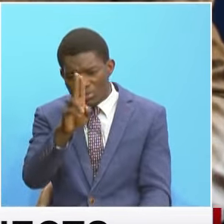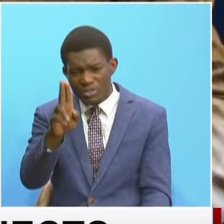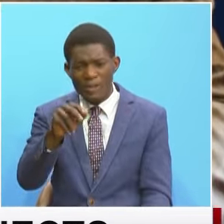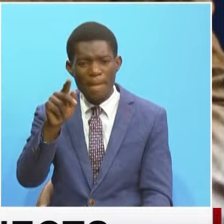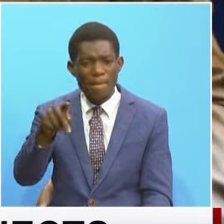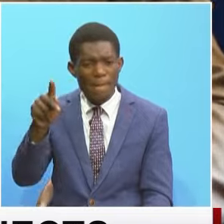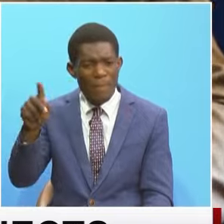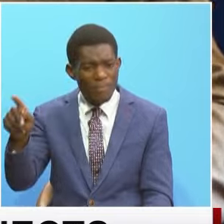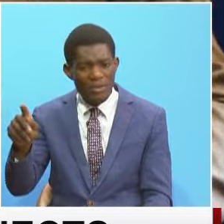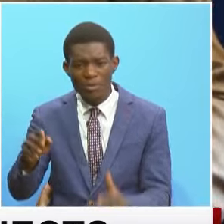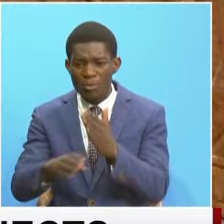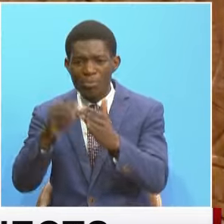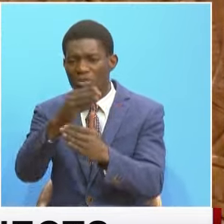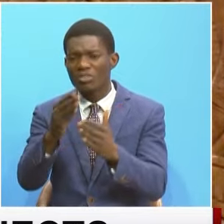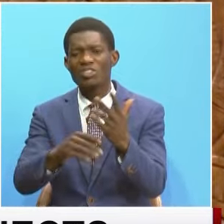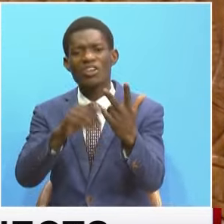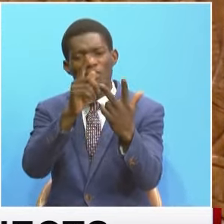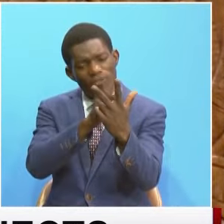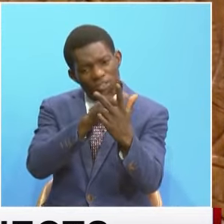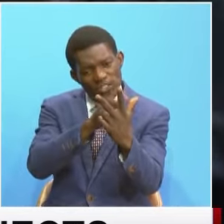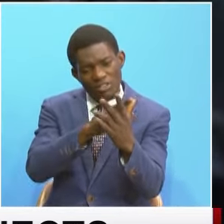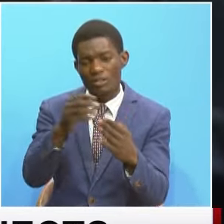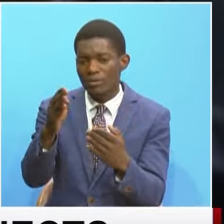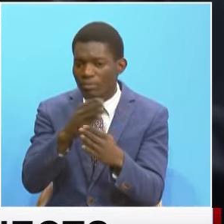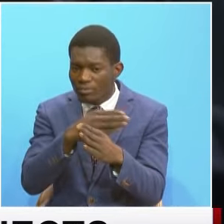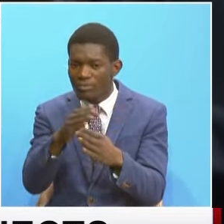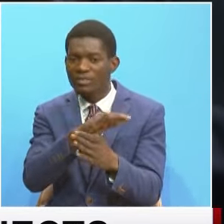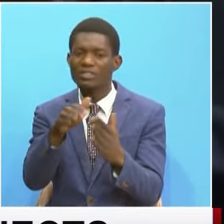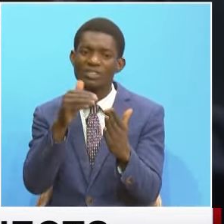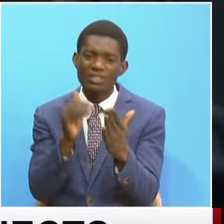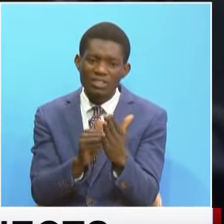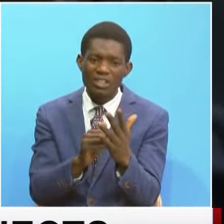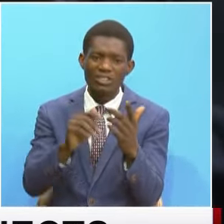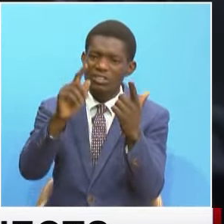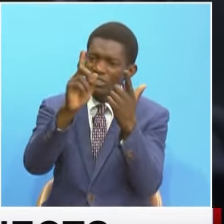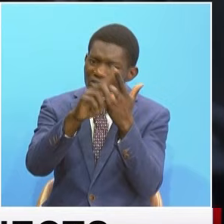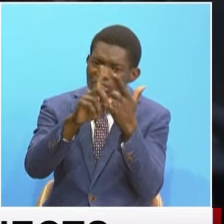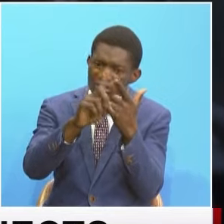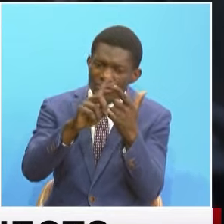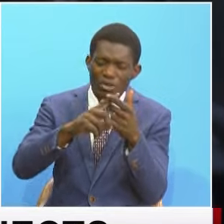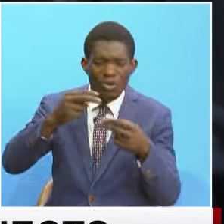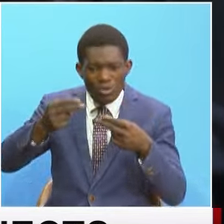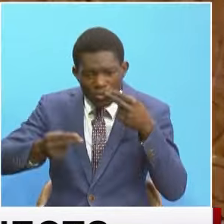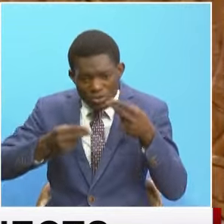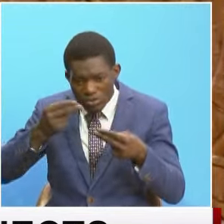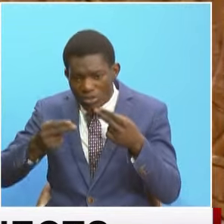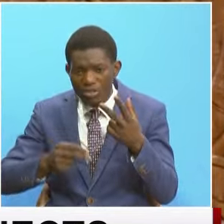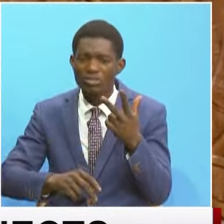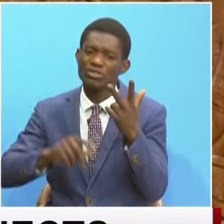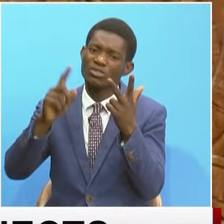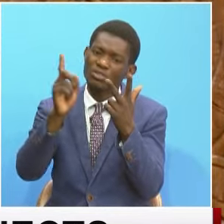center at a land near your site. Five-star hotel at Youth Alive